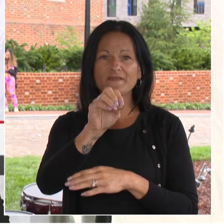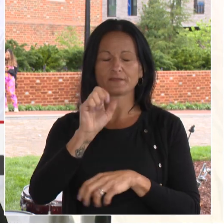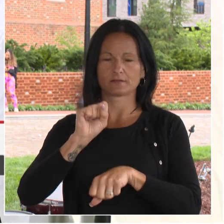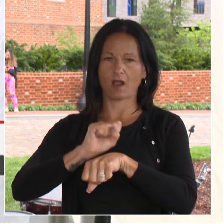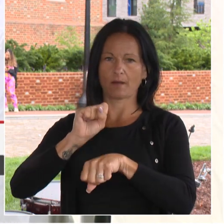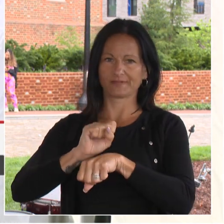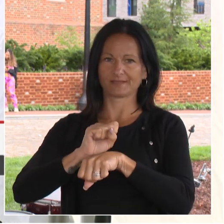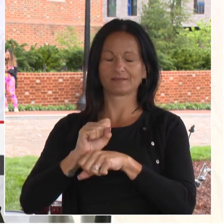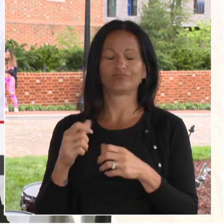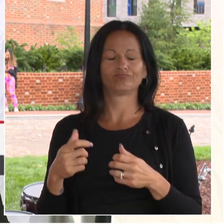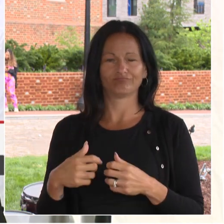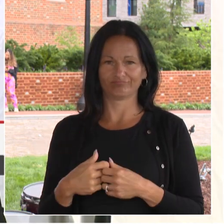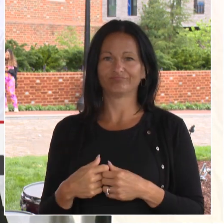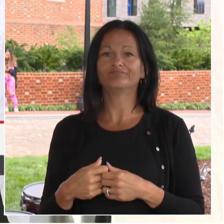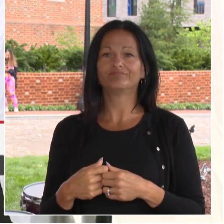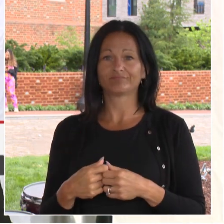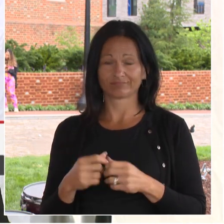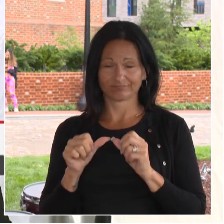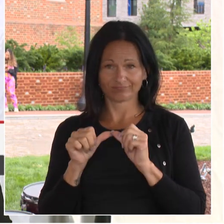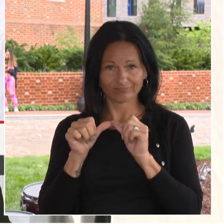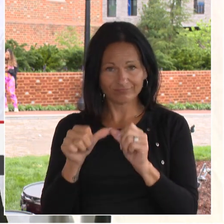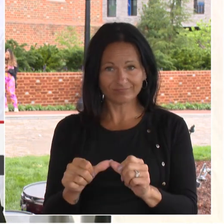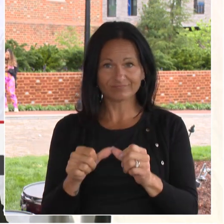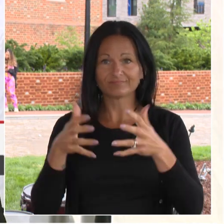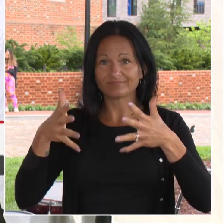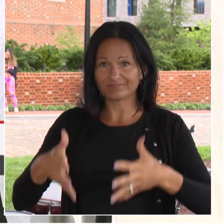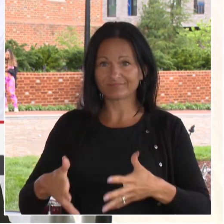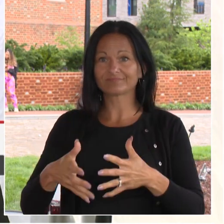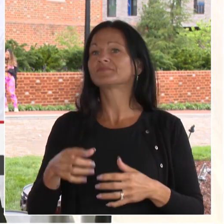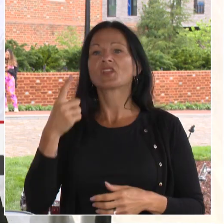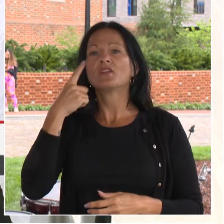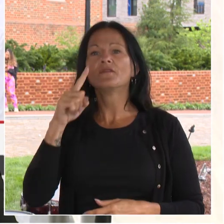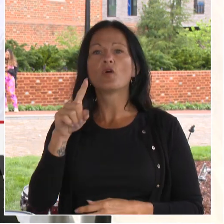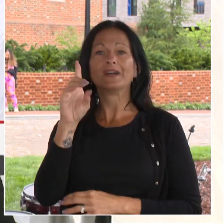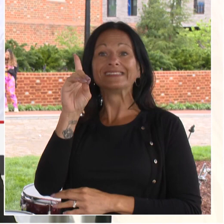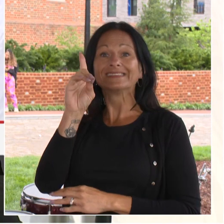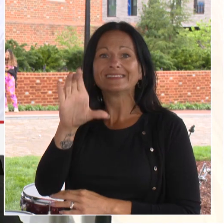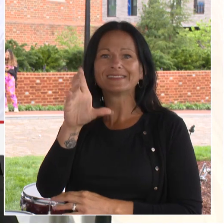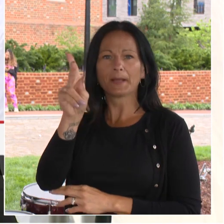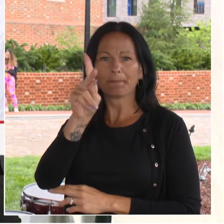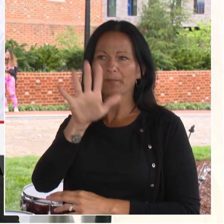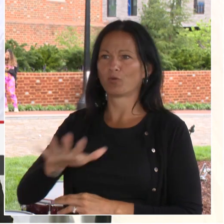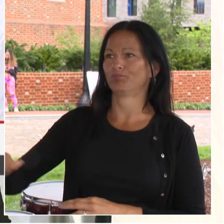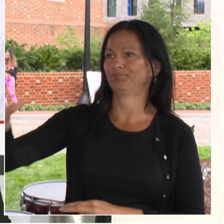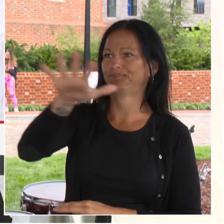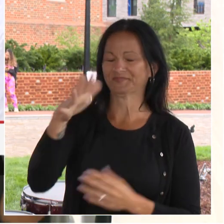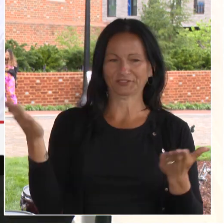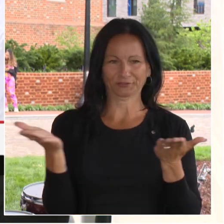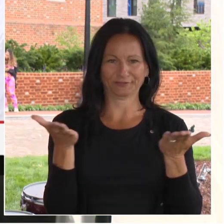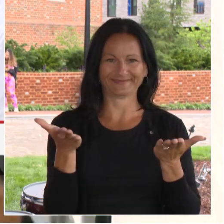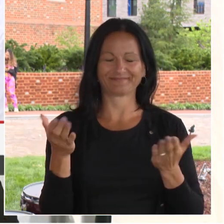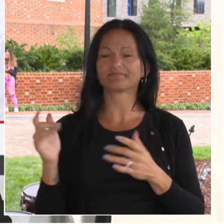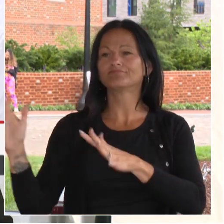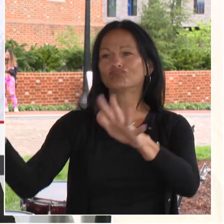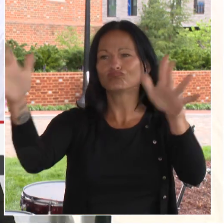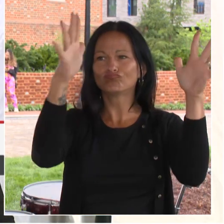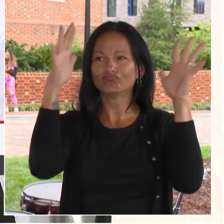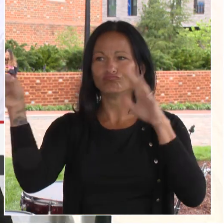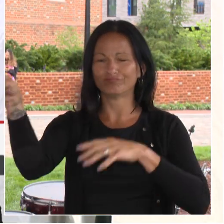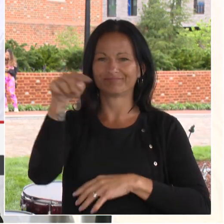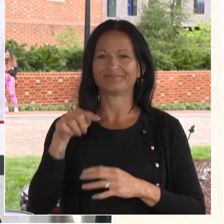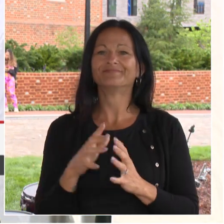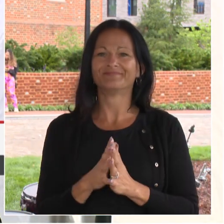75% of those jobs are D.C. residents. So we're very happy about that. Richard, I want